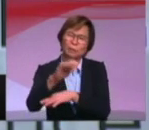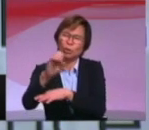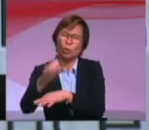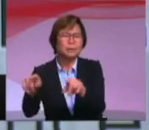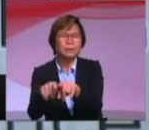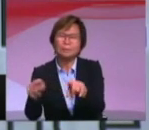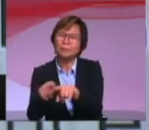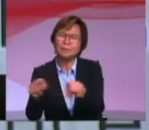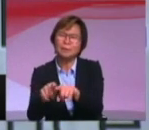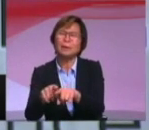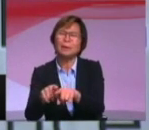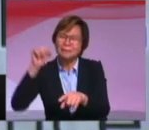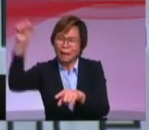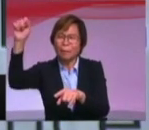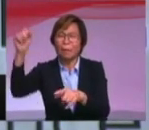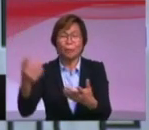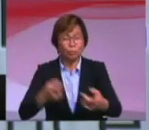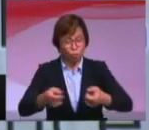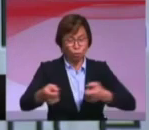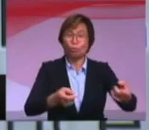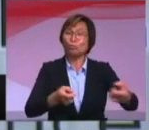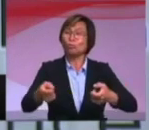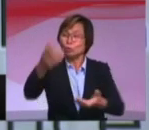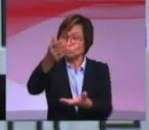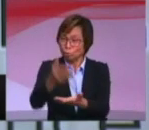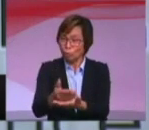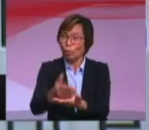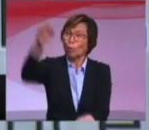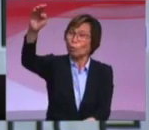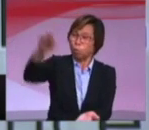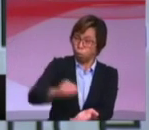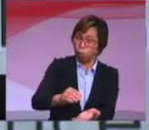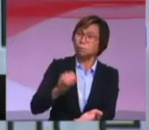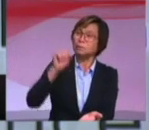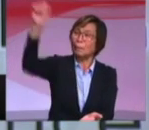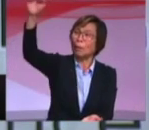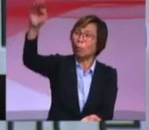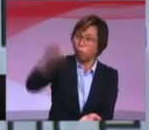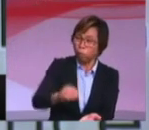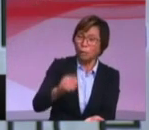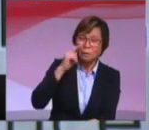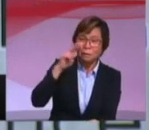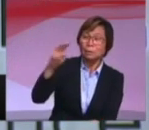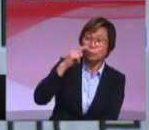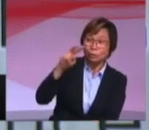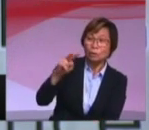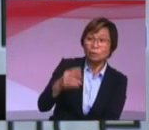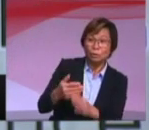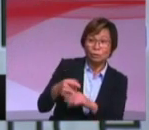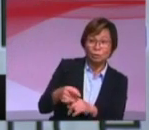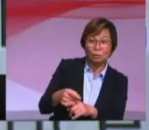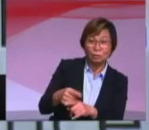the same in Sabah, and we managed to contain, reduce the infection in Sabah. At least you can, we have not